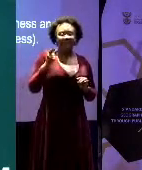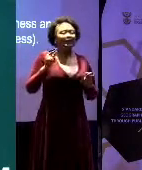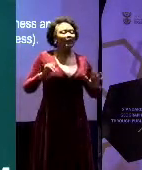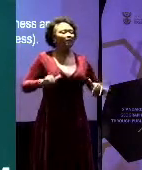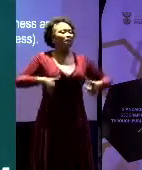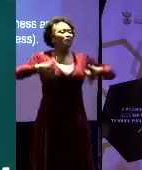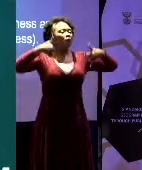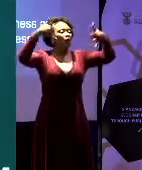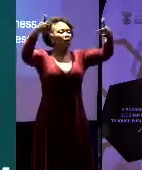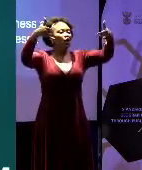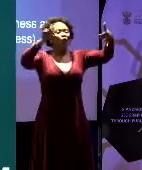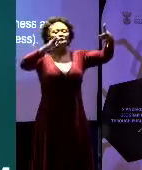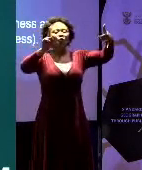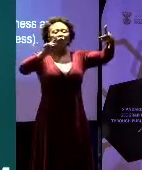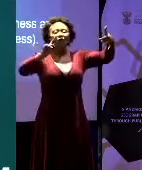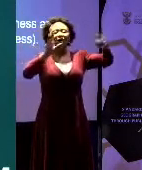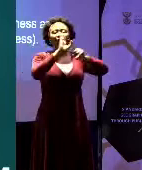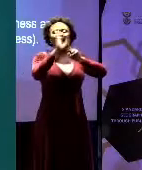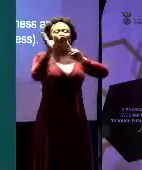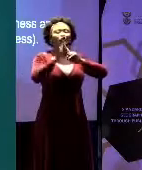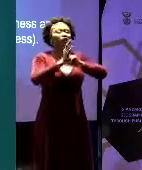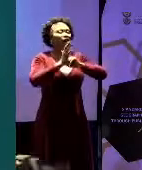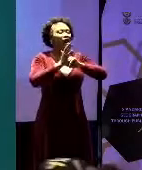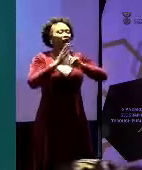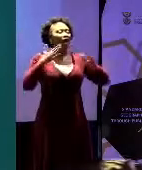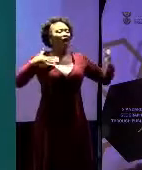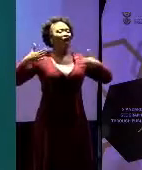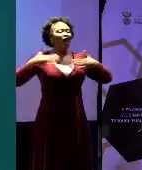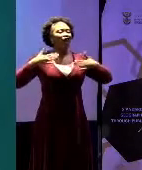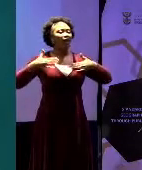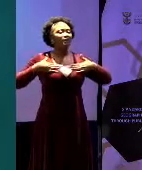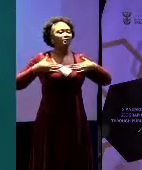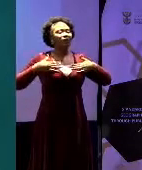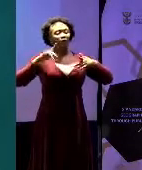which was hosted here at the Artscape.